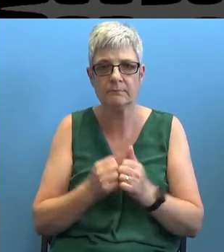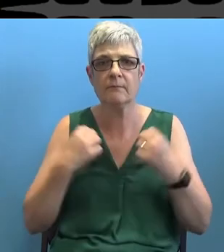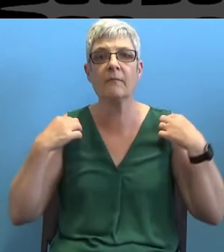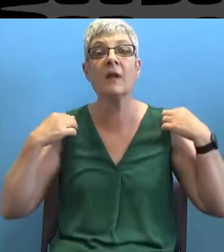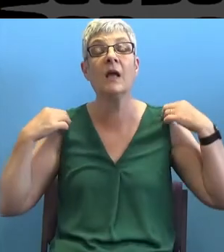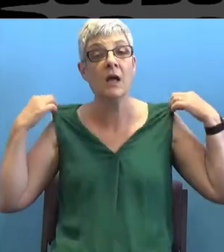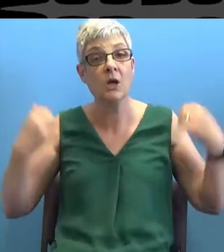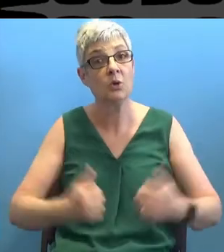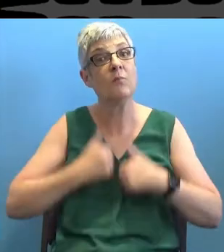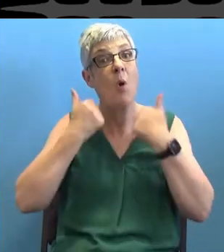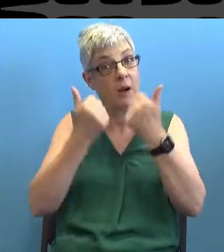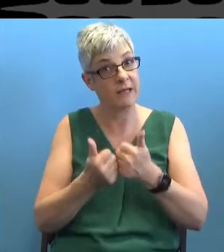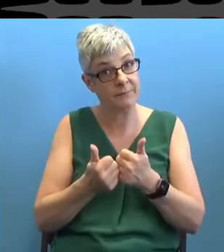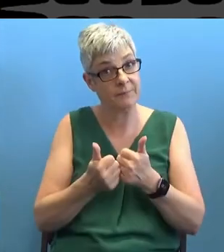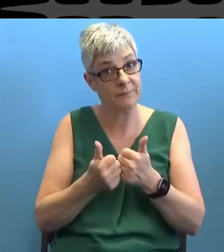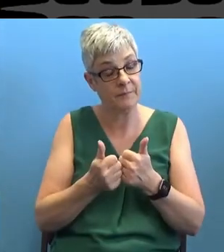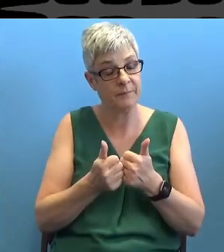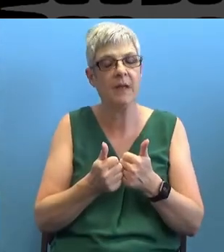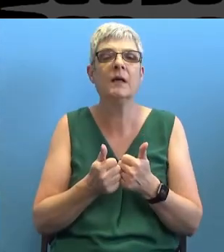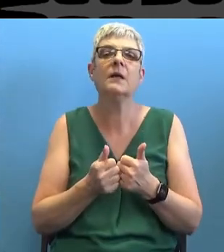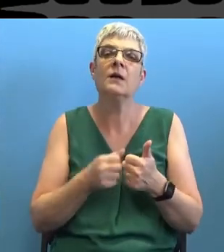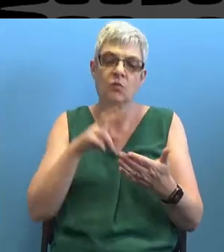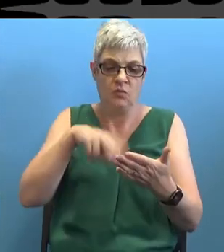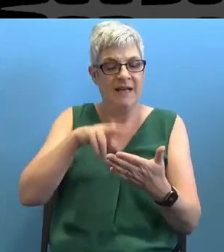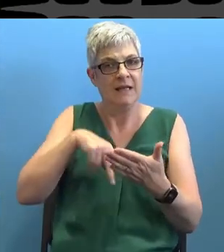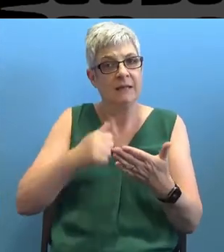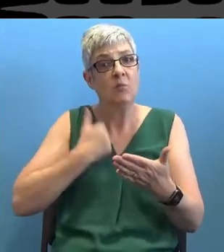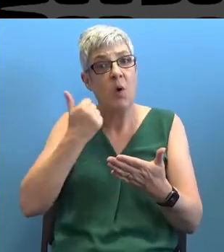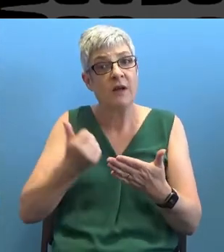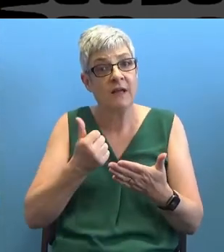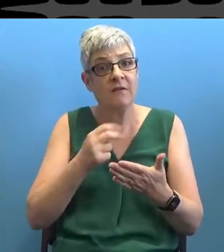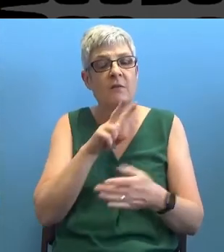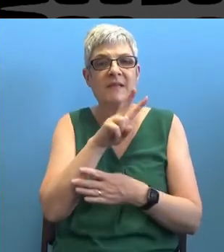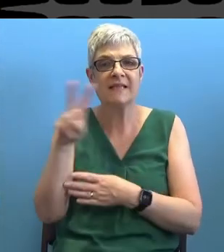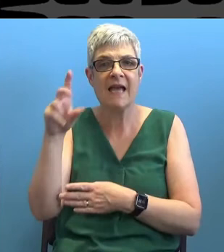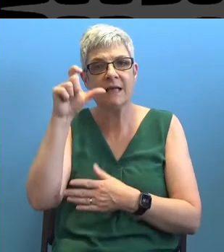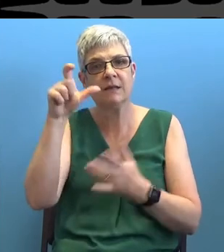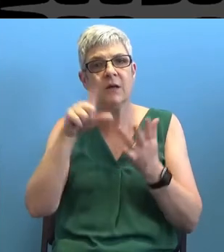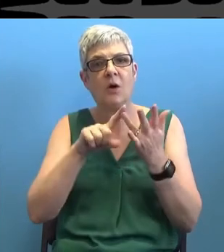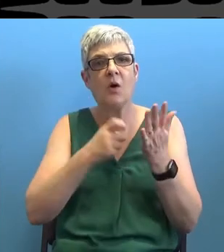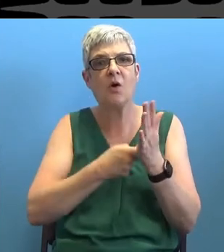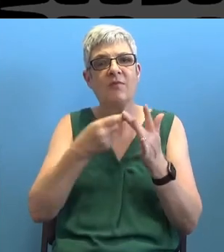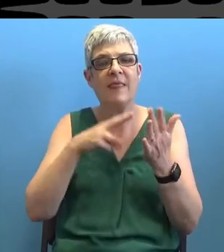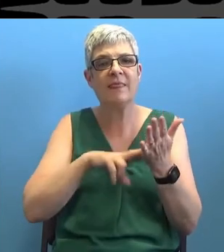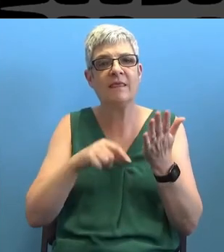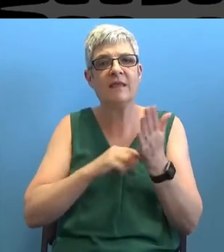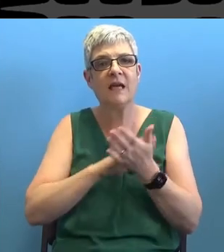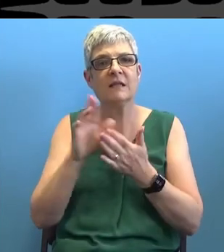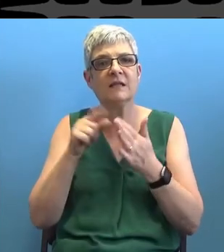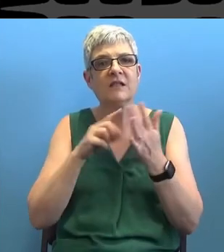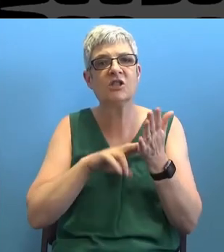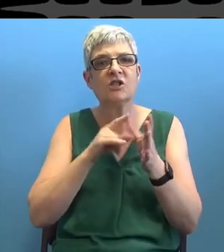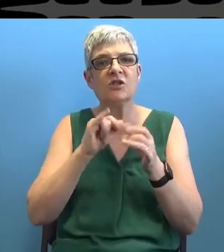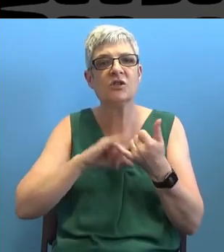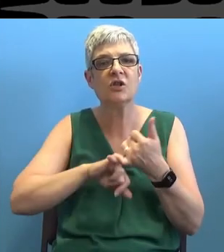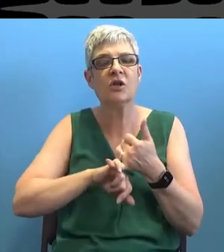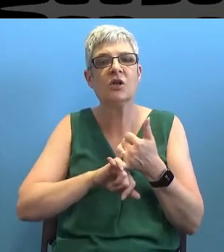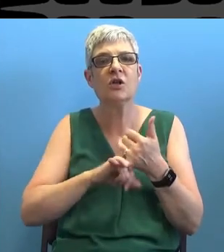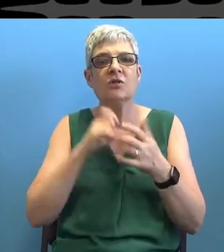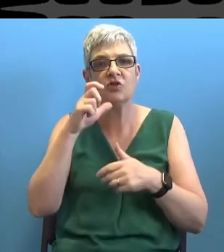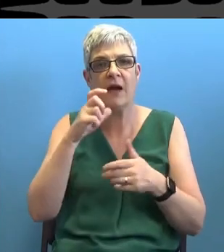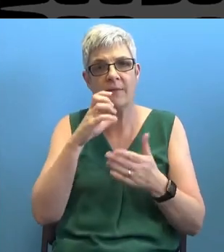good morning. Our reading this morning is from 2 Corinthians chapter 4, verses 1 to